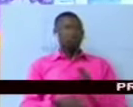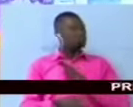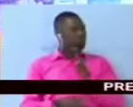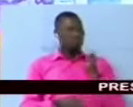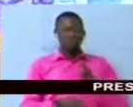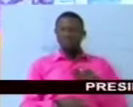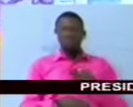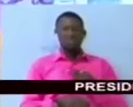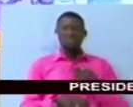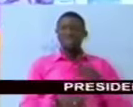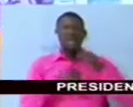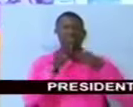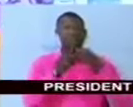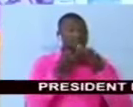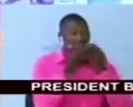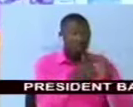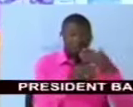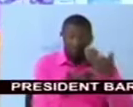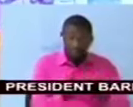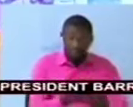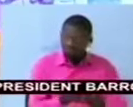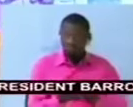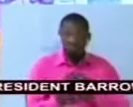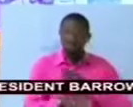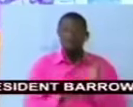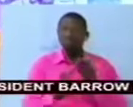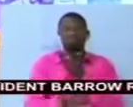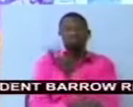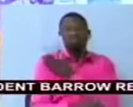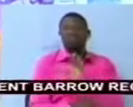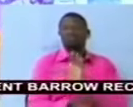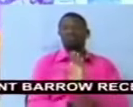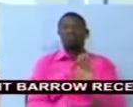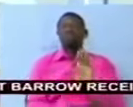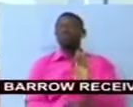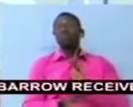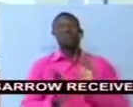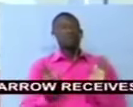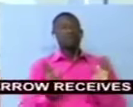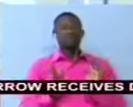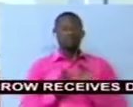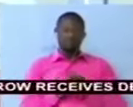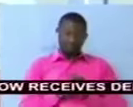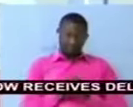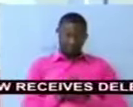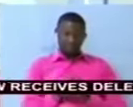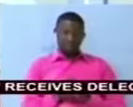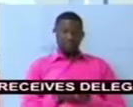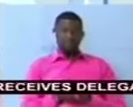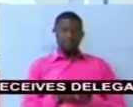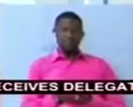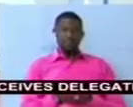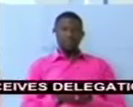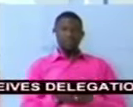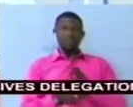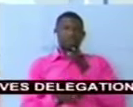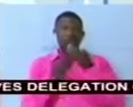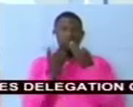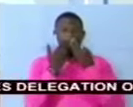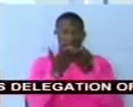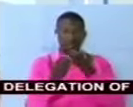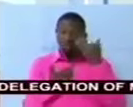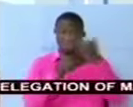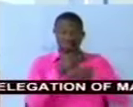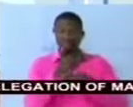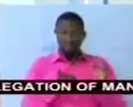my job. That's where I will be separated. You said you've never been to the place to know what was